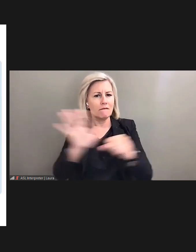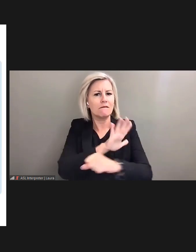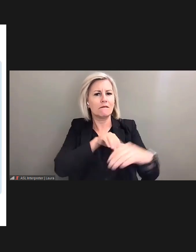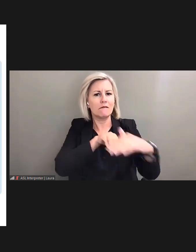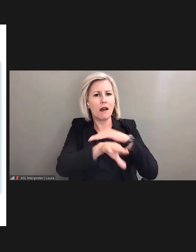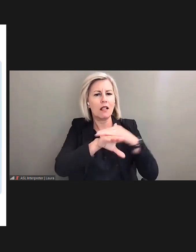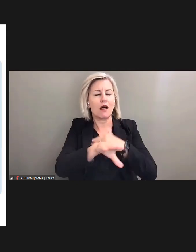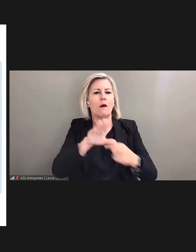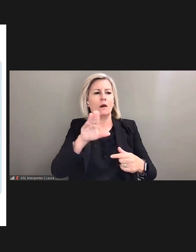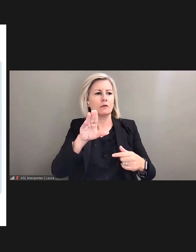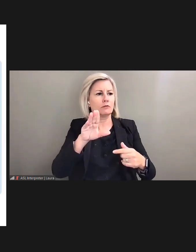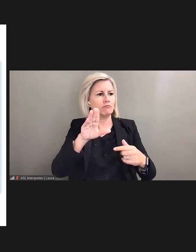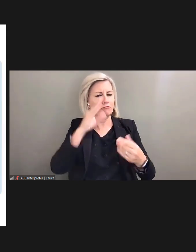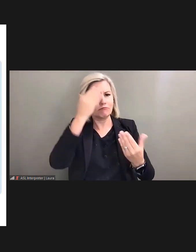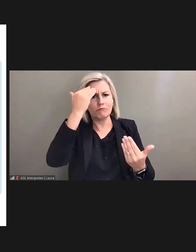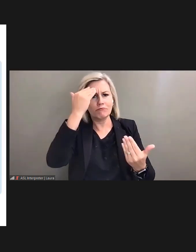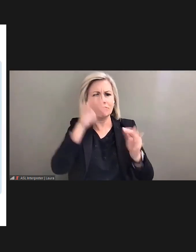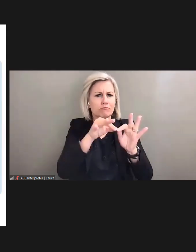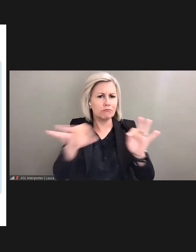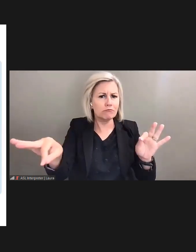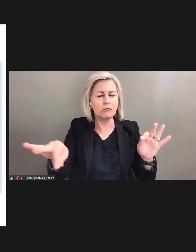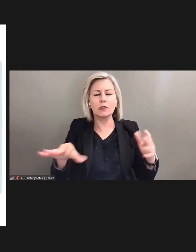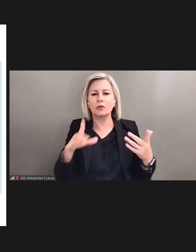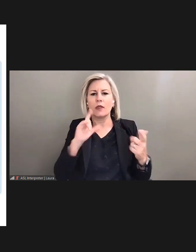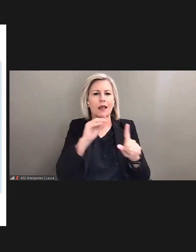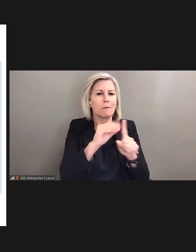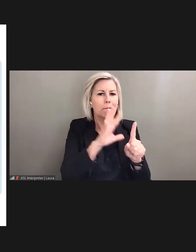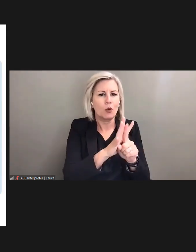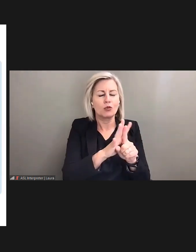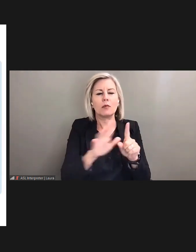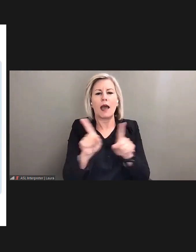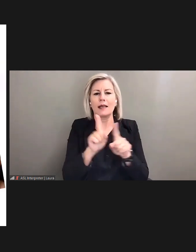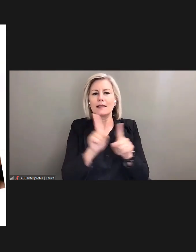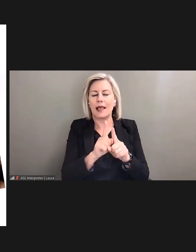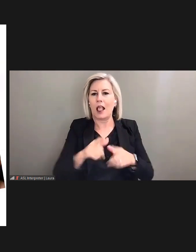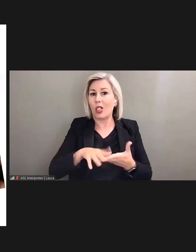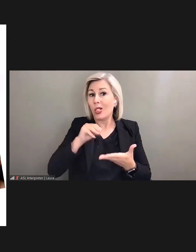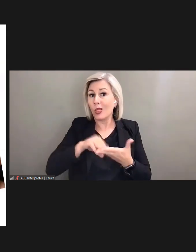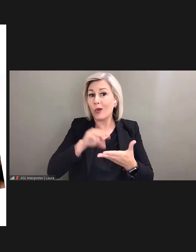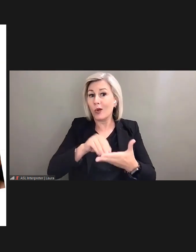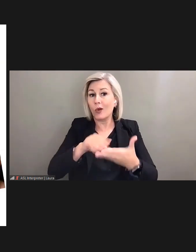information that they can be exposed to as they learn and grow.